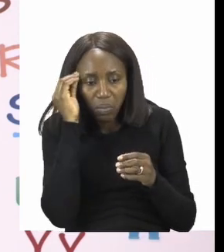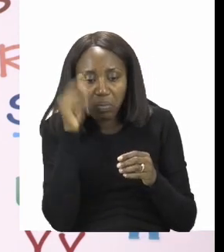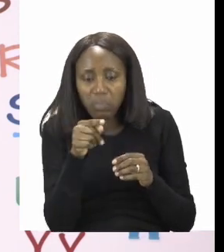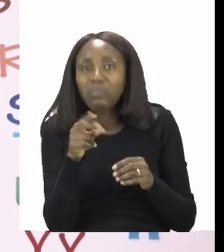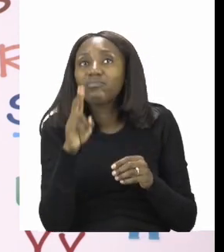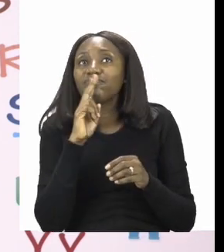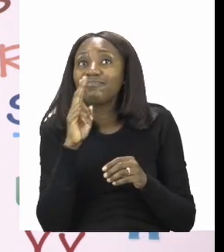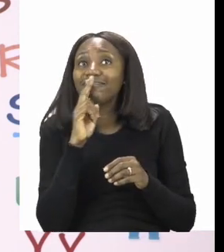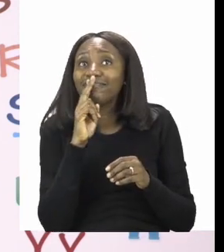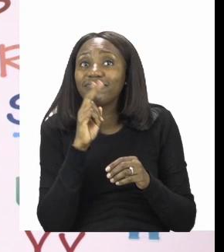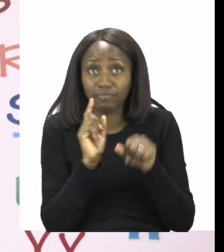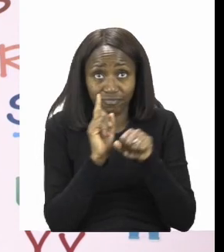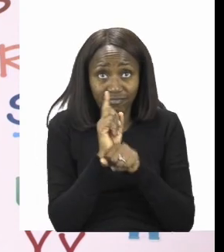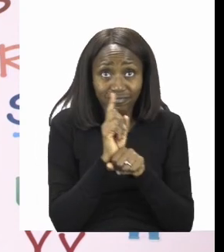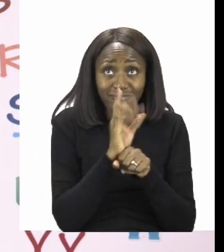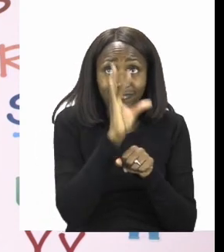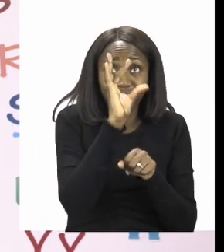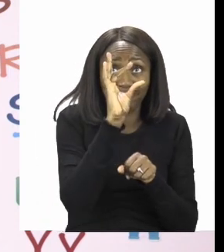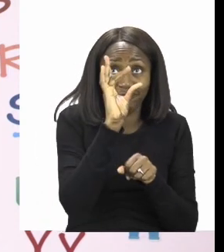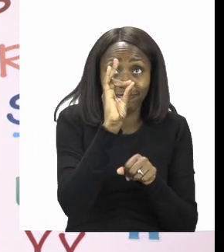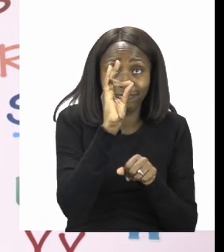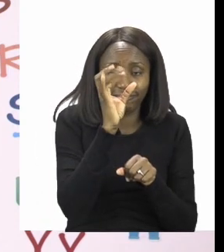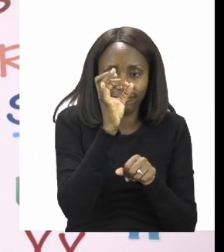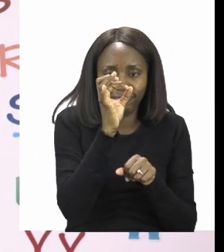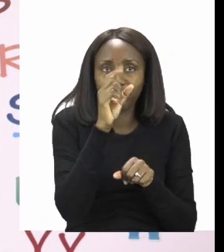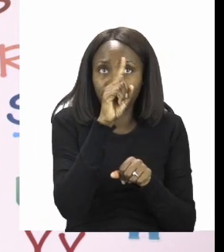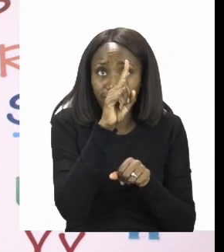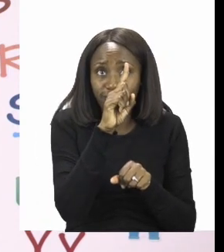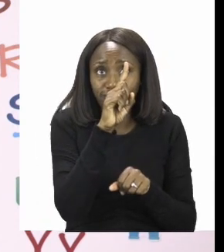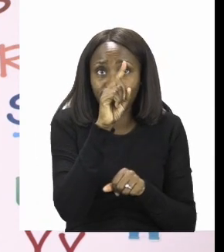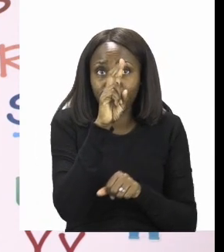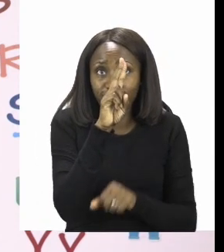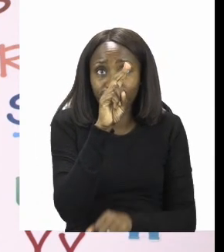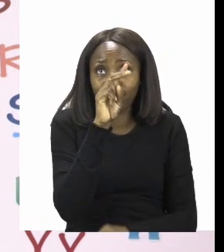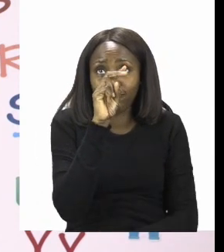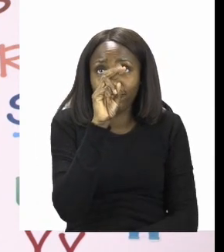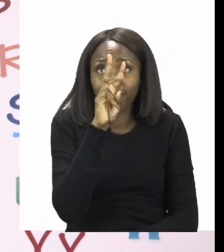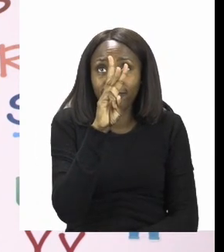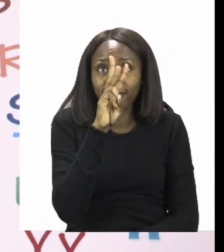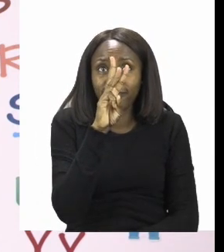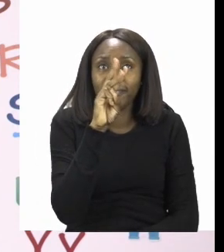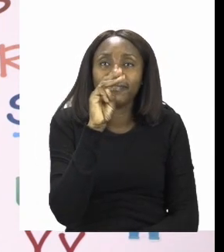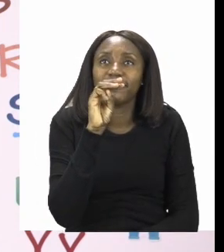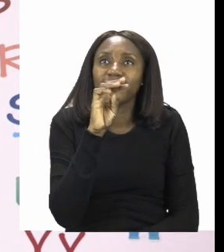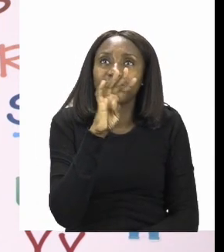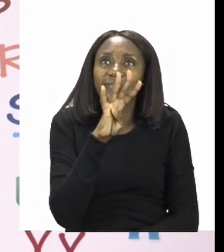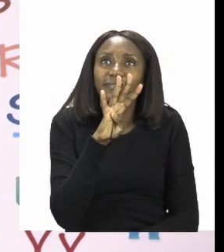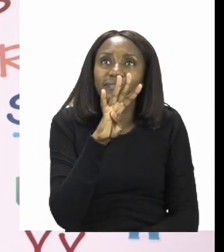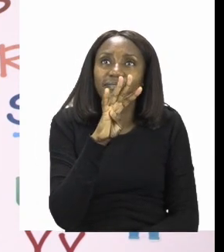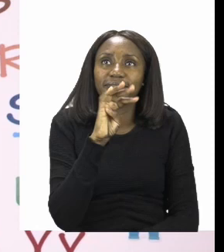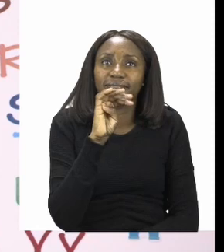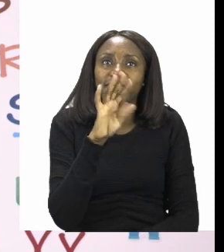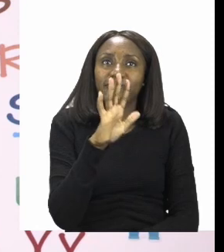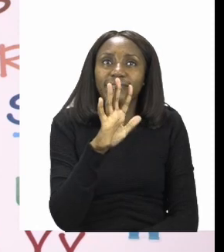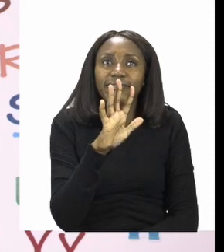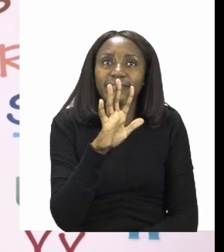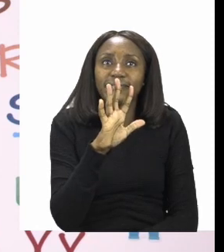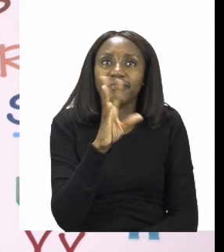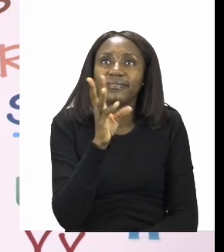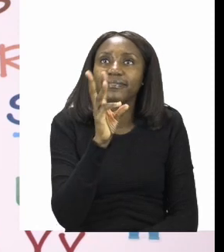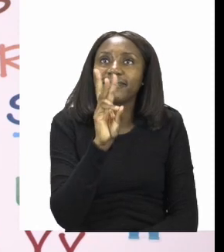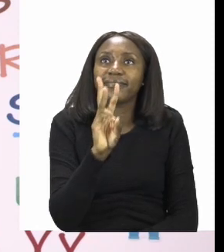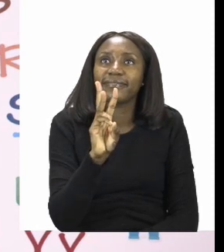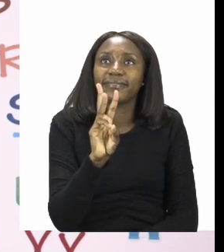need 7. Let's count. 1, 2, 3, 4,